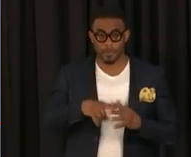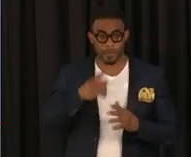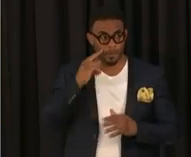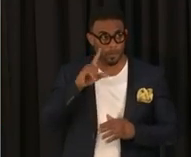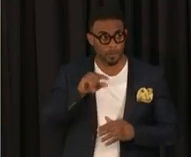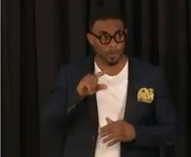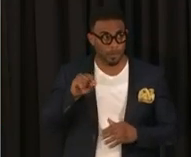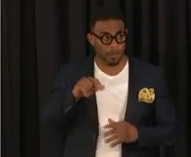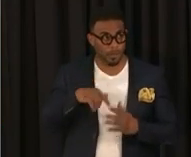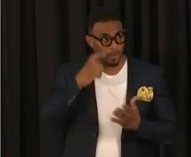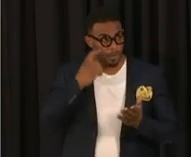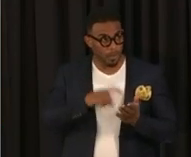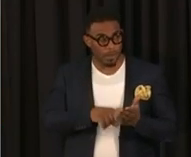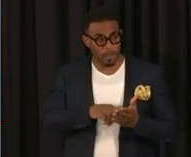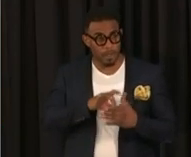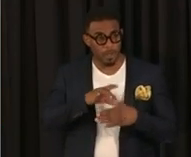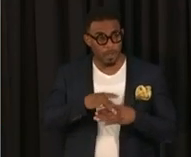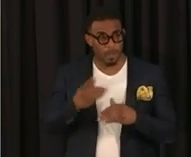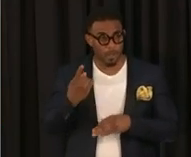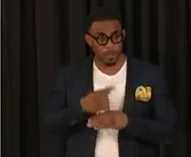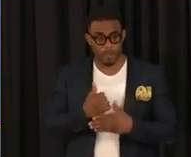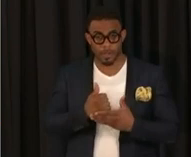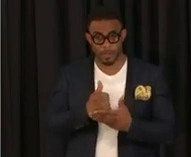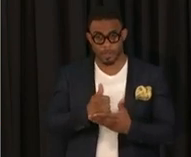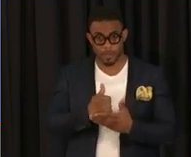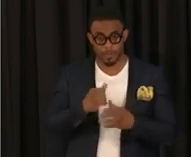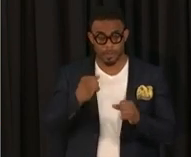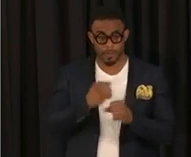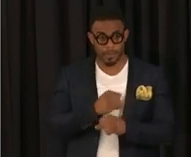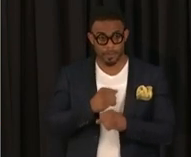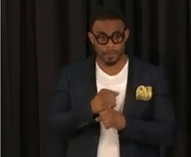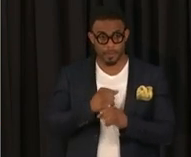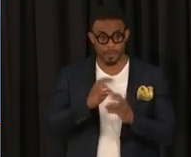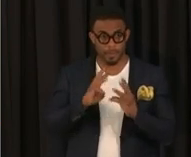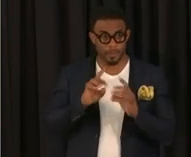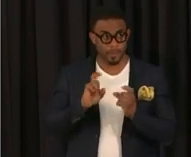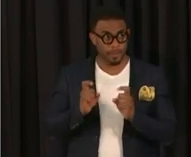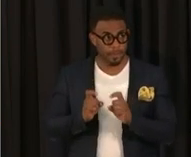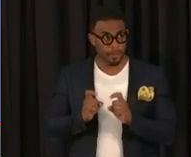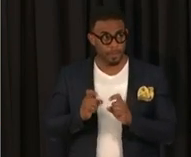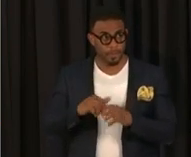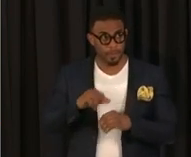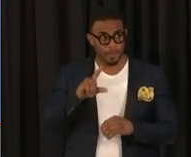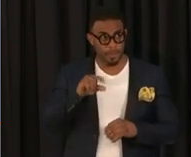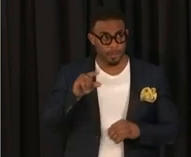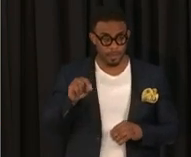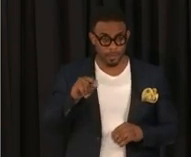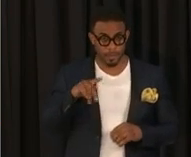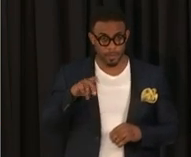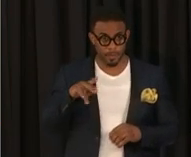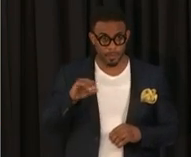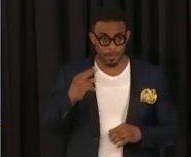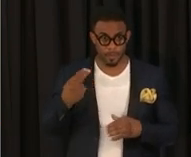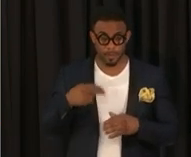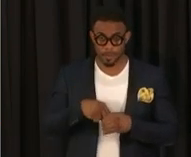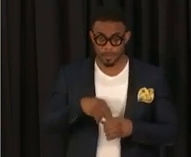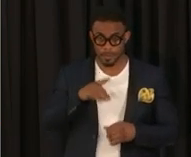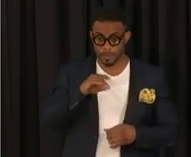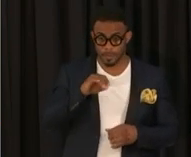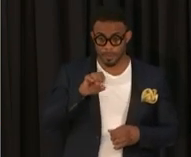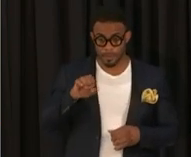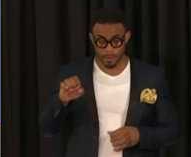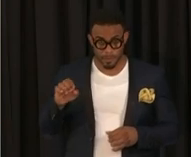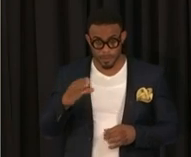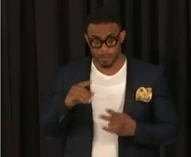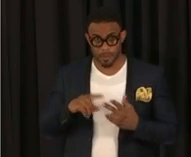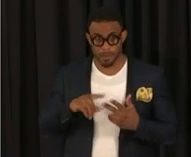Initiative for 2020 in recognition of Earth Day to help fight climate change. In 2020, Pepco joined